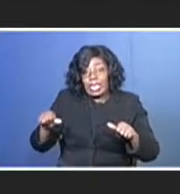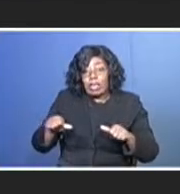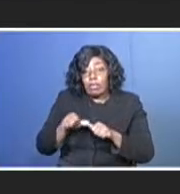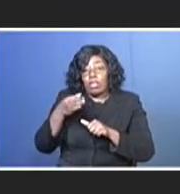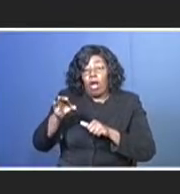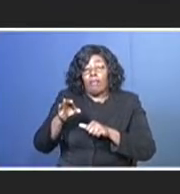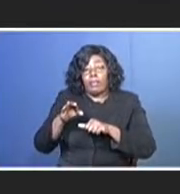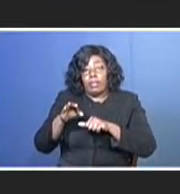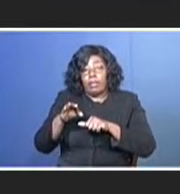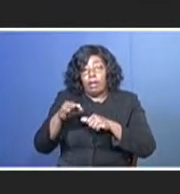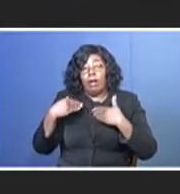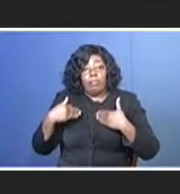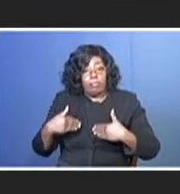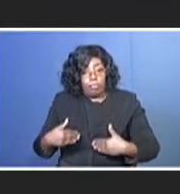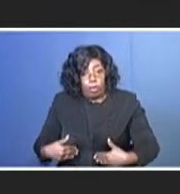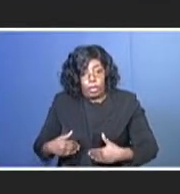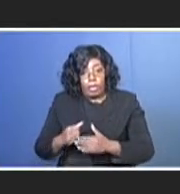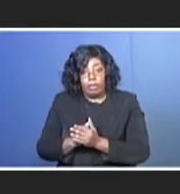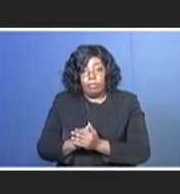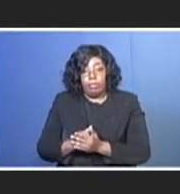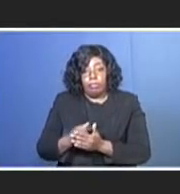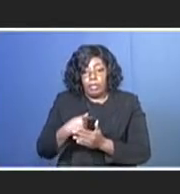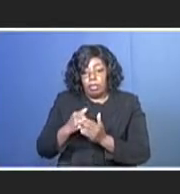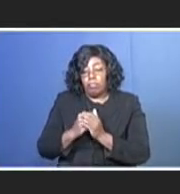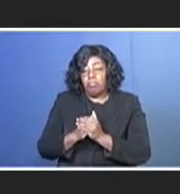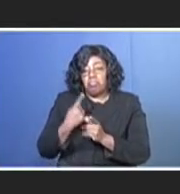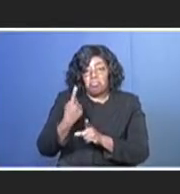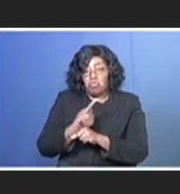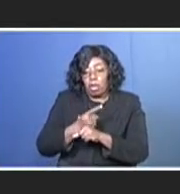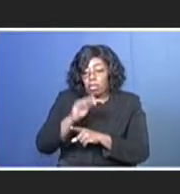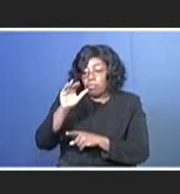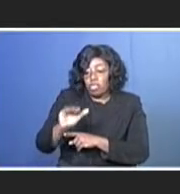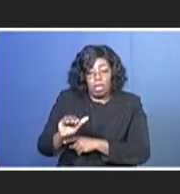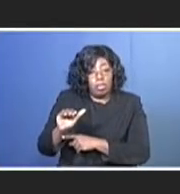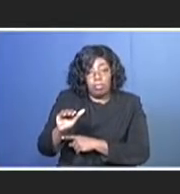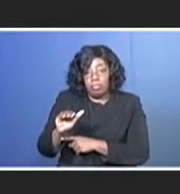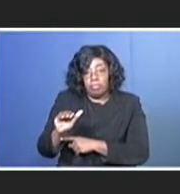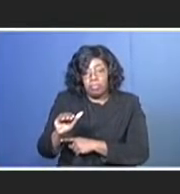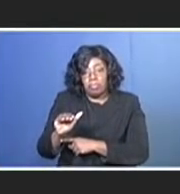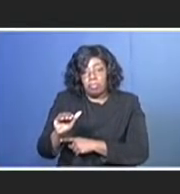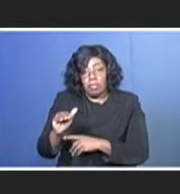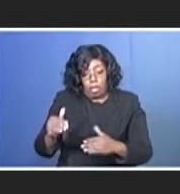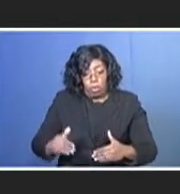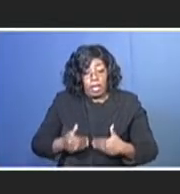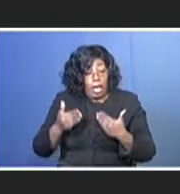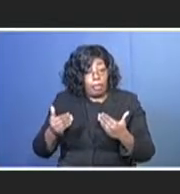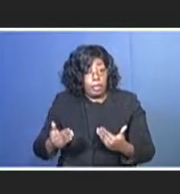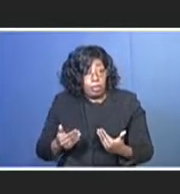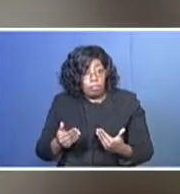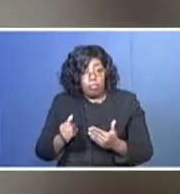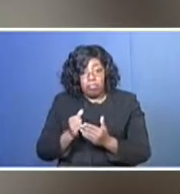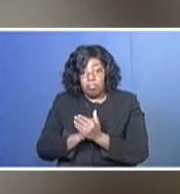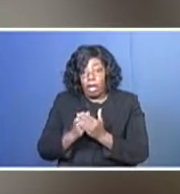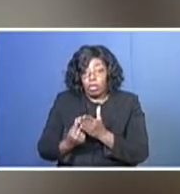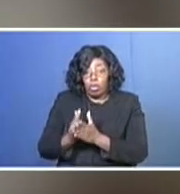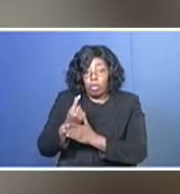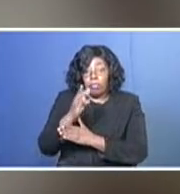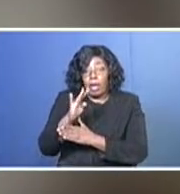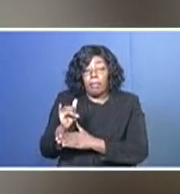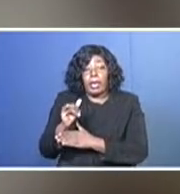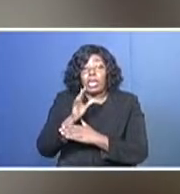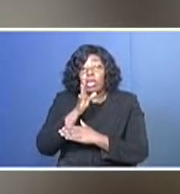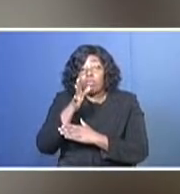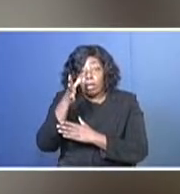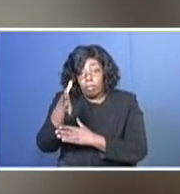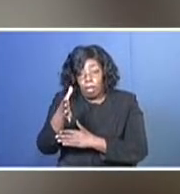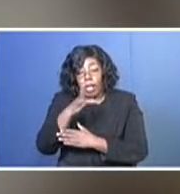and mucous membranes. I had a regular childhood. It was a happy one. I was raised by my grandmother